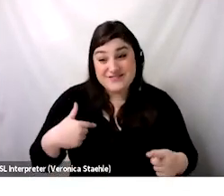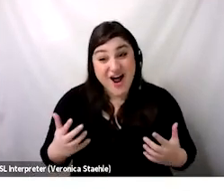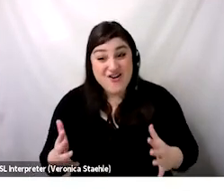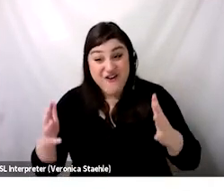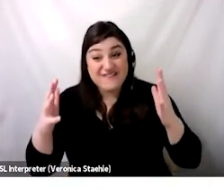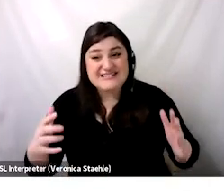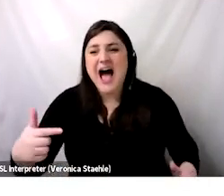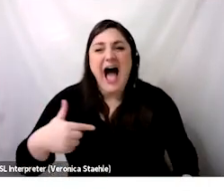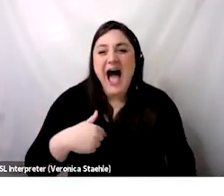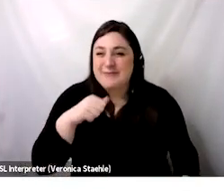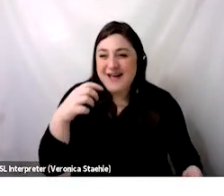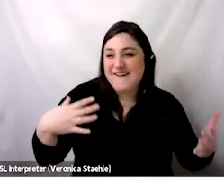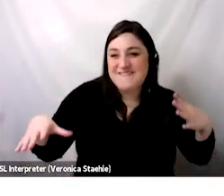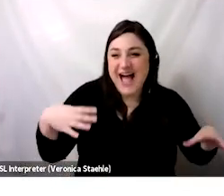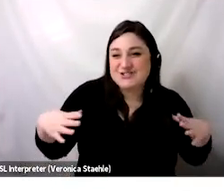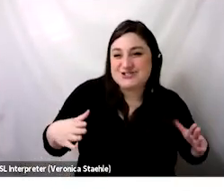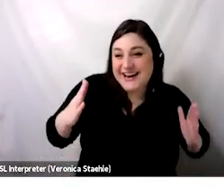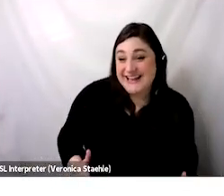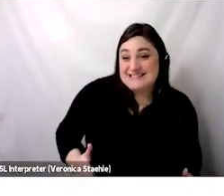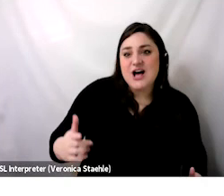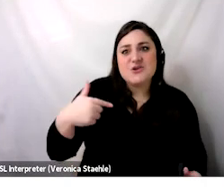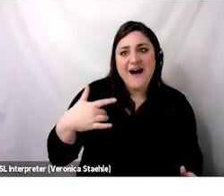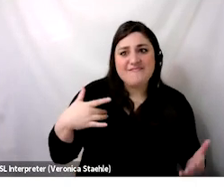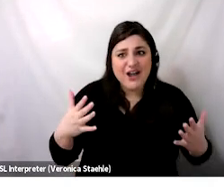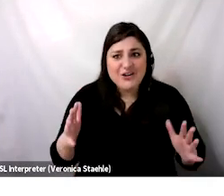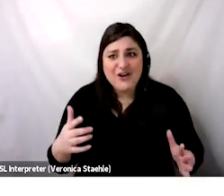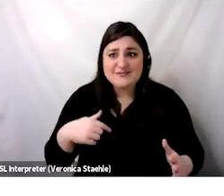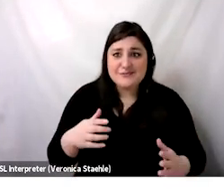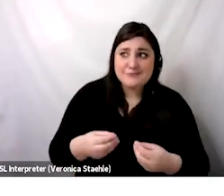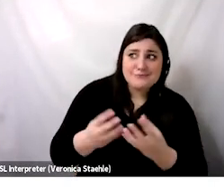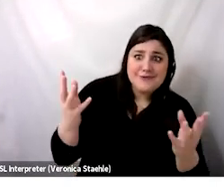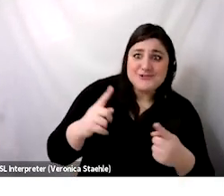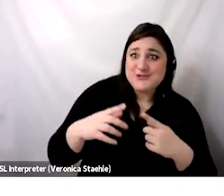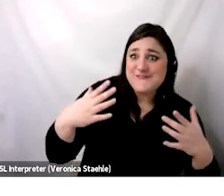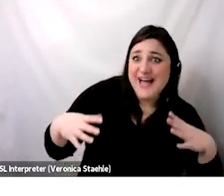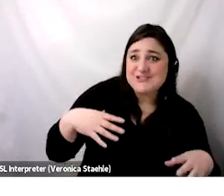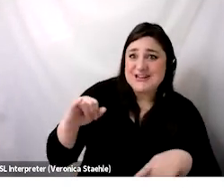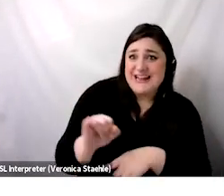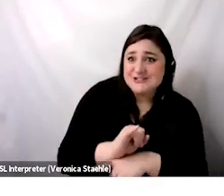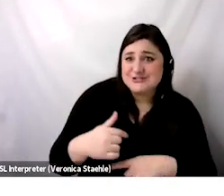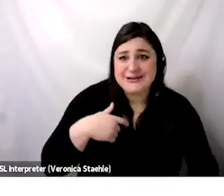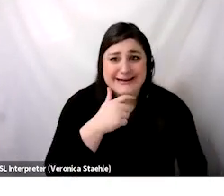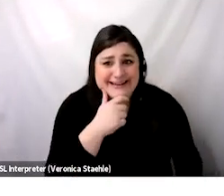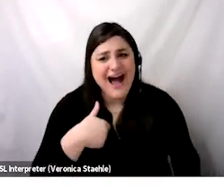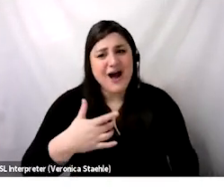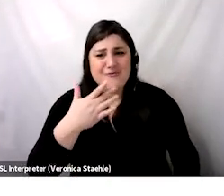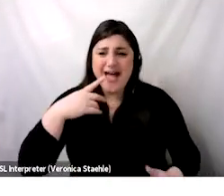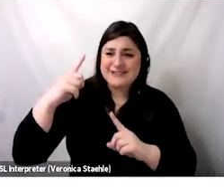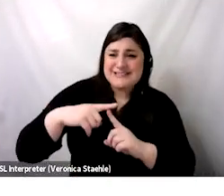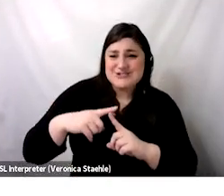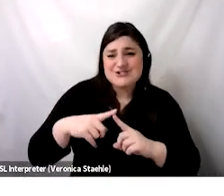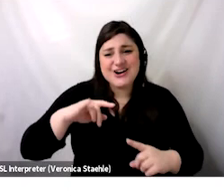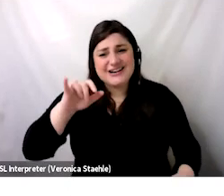people. I'm not a fashionista, so it's like, I don't know anything about fashion. Give me a t-shirt and a pair of jeans and farming and I'm